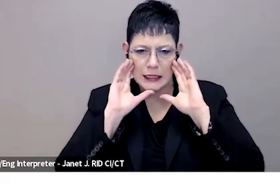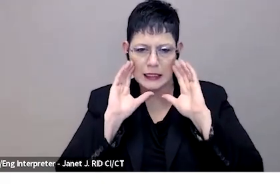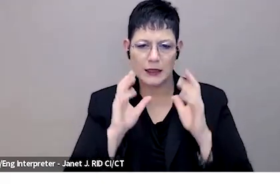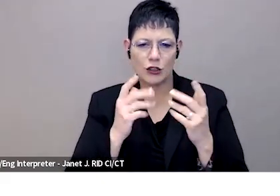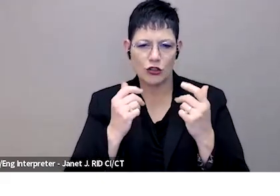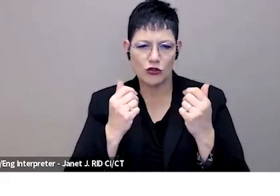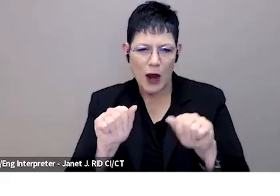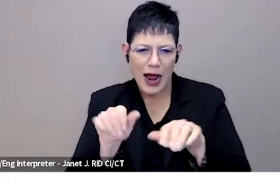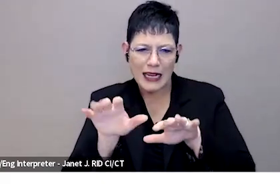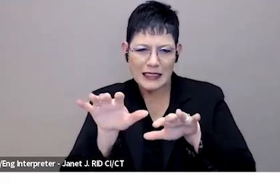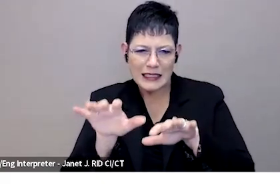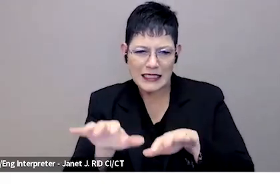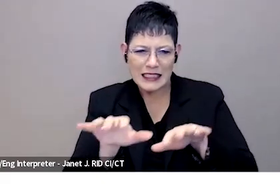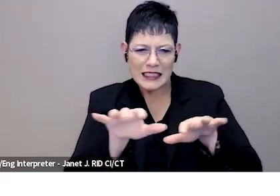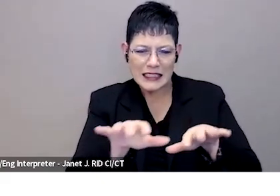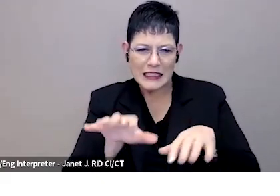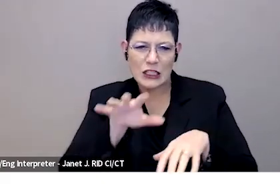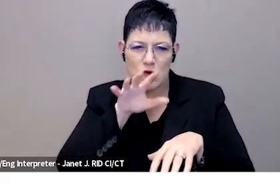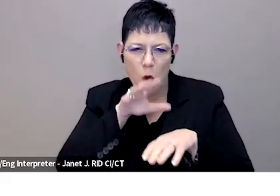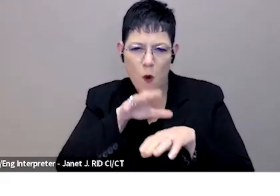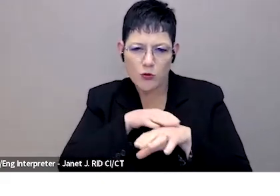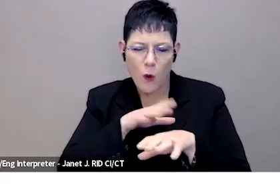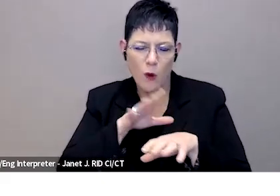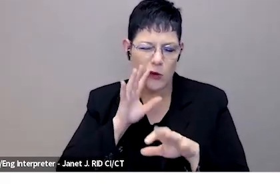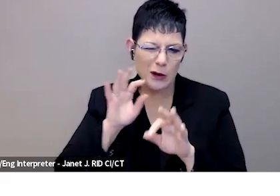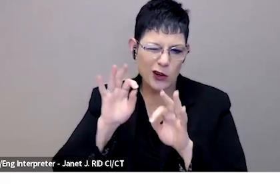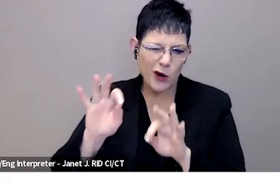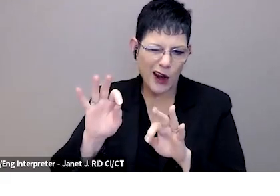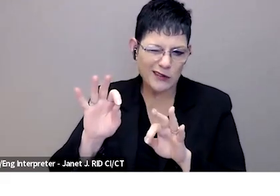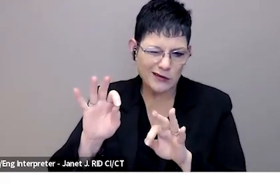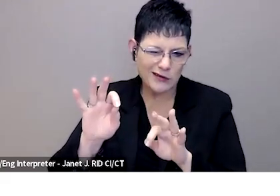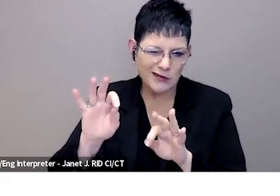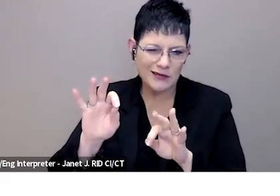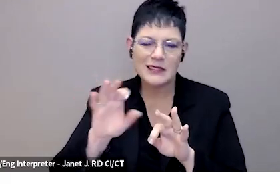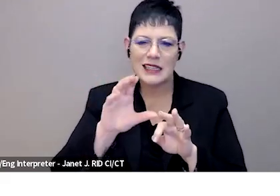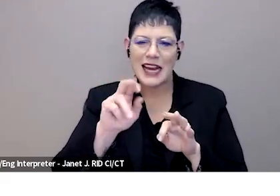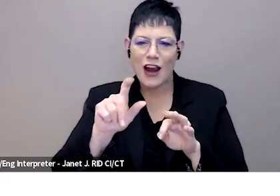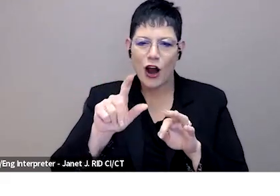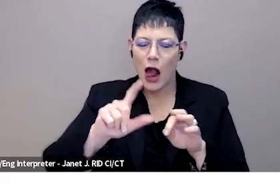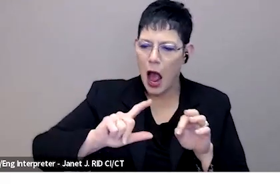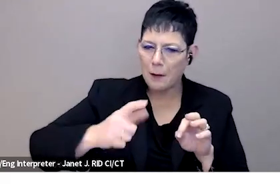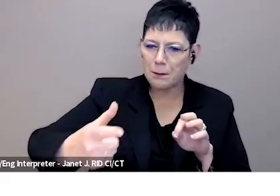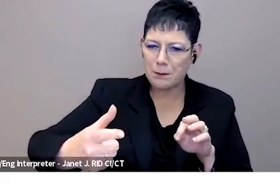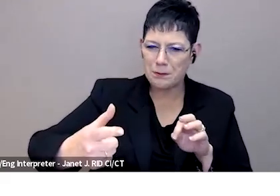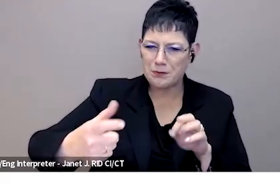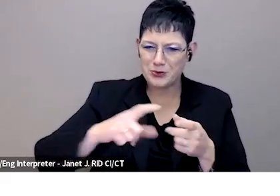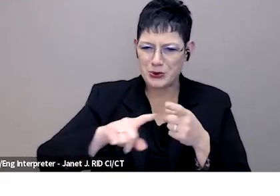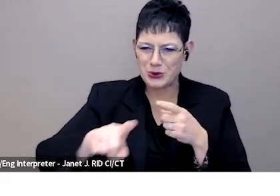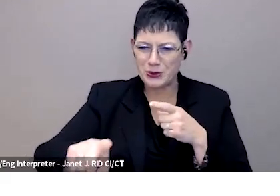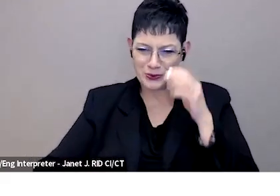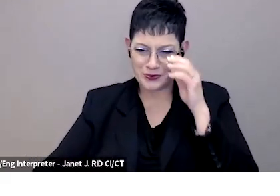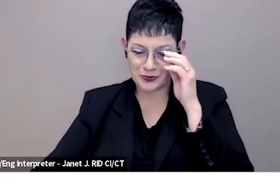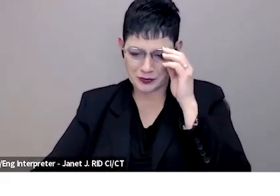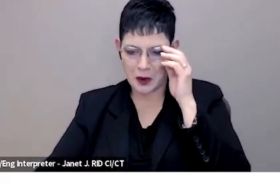our presenters to speak slowly. That would be very helpful. So Carol, the floor is yours.